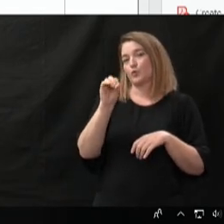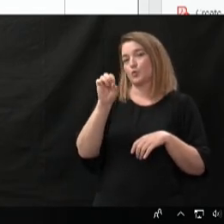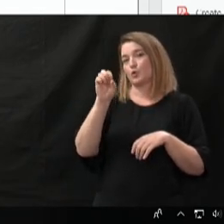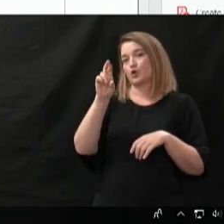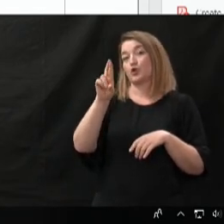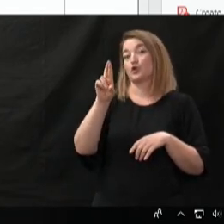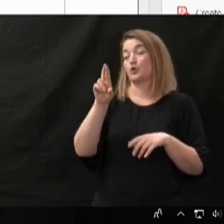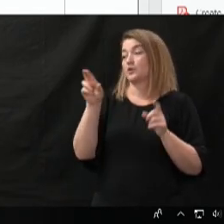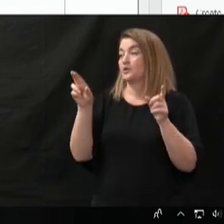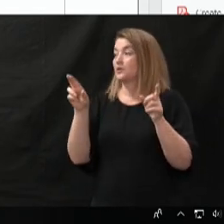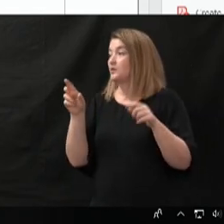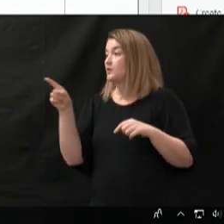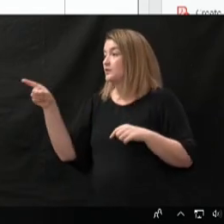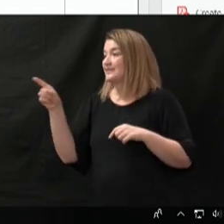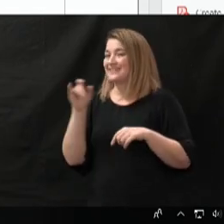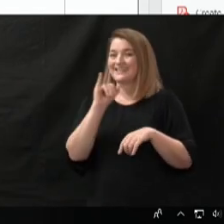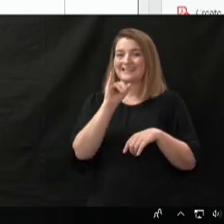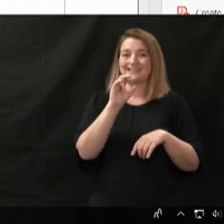Anything else?